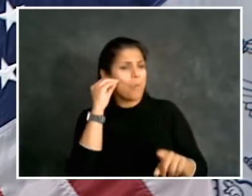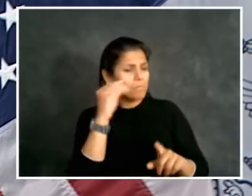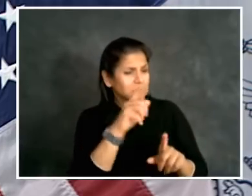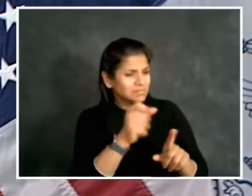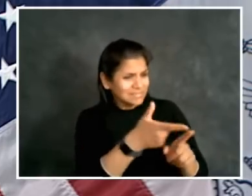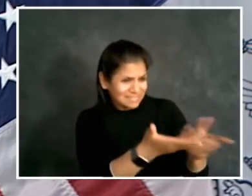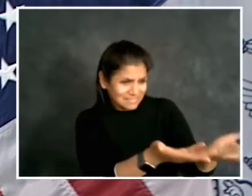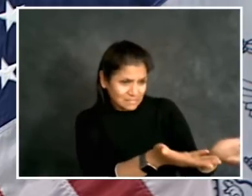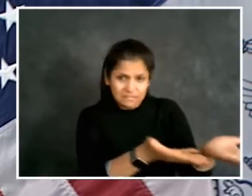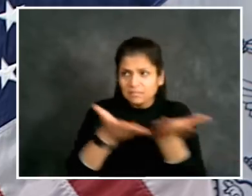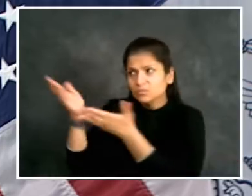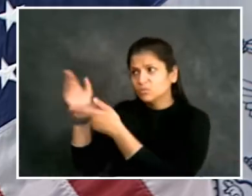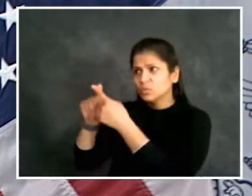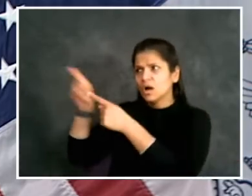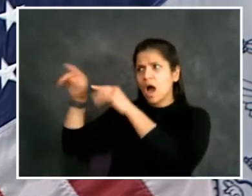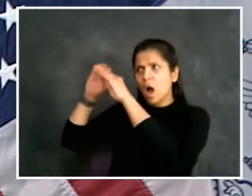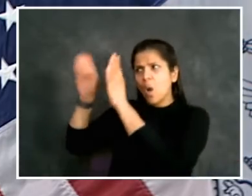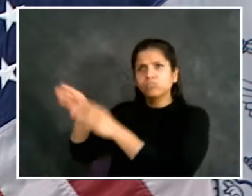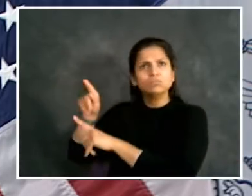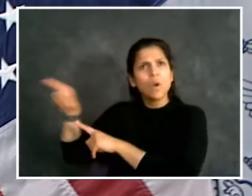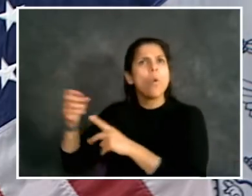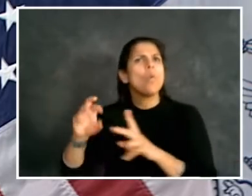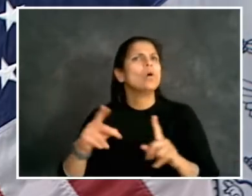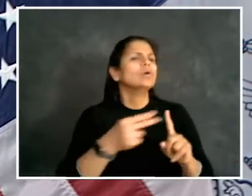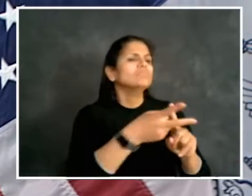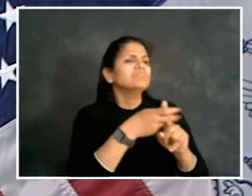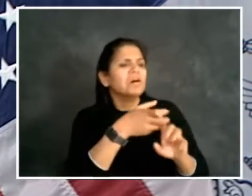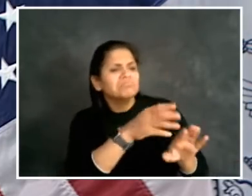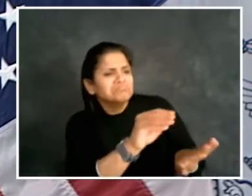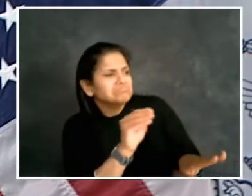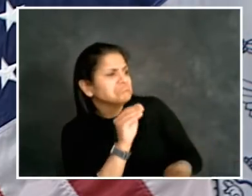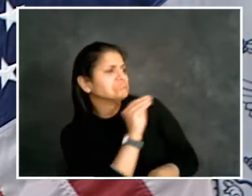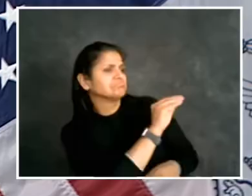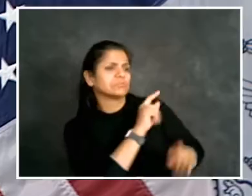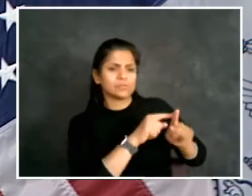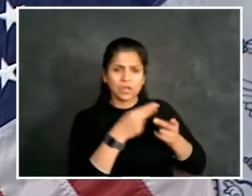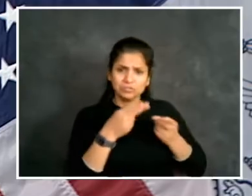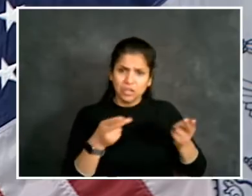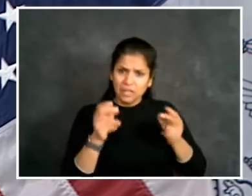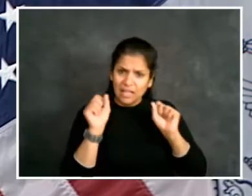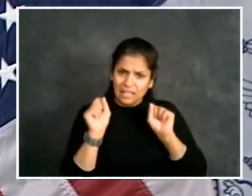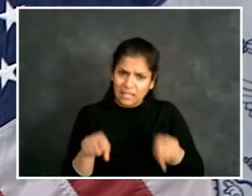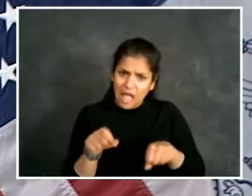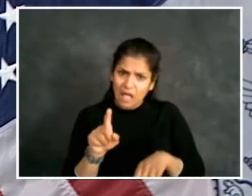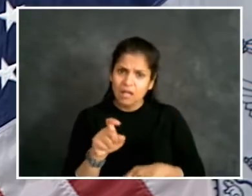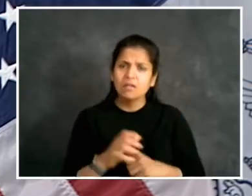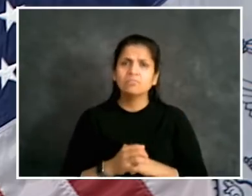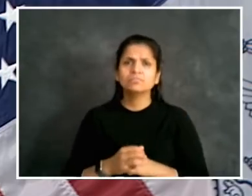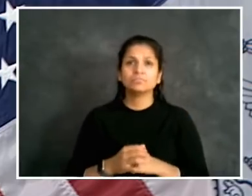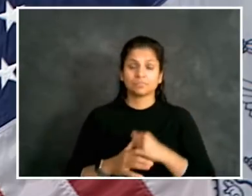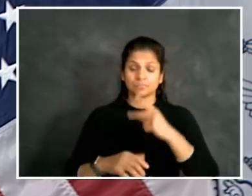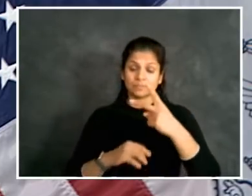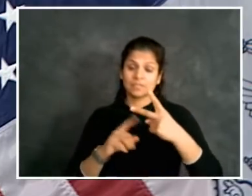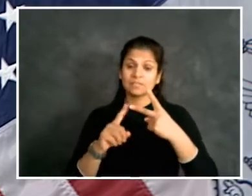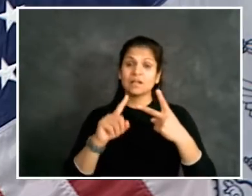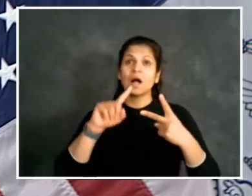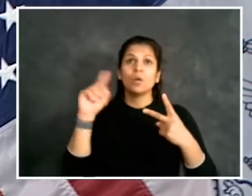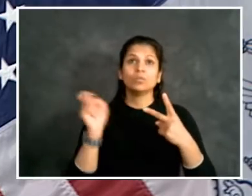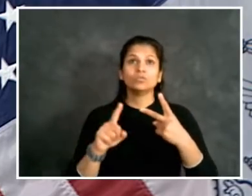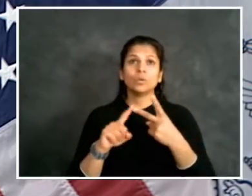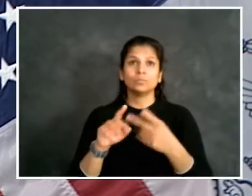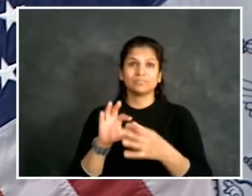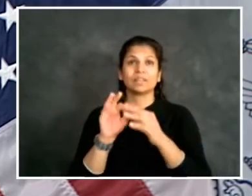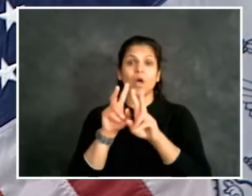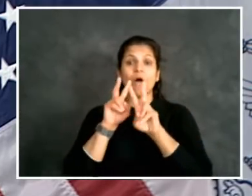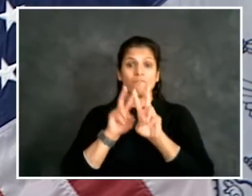funeral directors. I don't know whether there's anything like a portable crematorium, or you can do more temporary burials at Hart